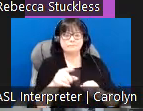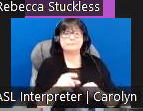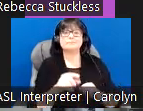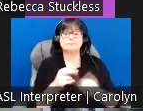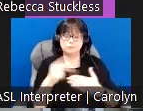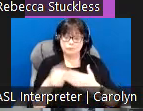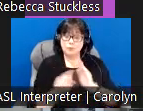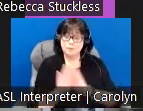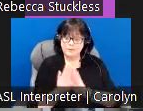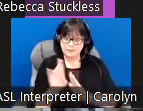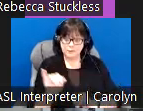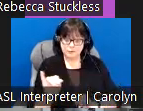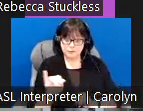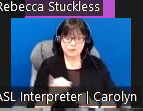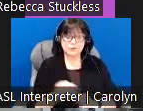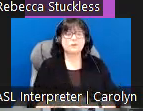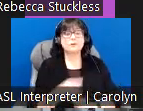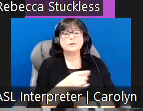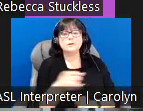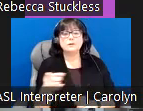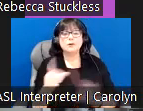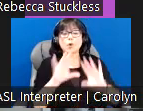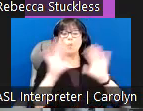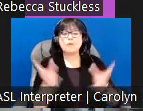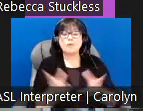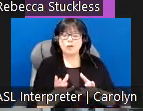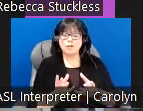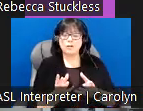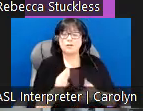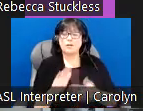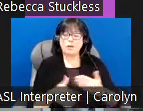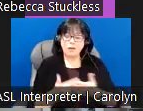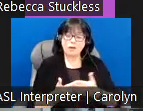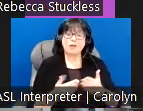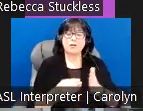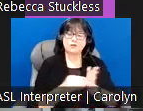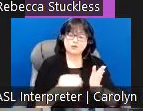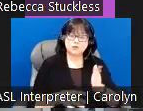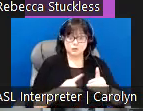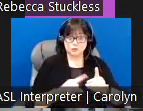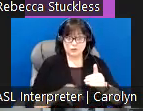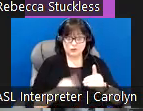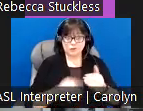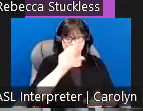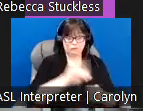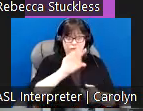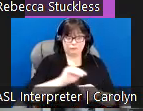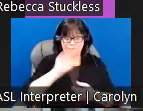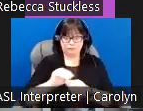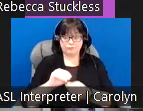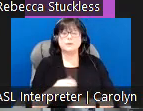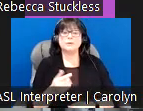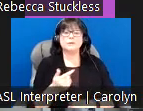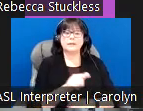development. This is an overall picture of all the results of all of our students, all the tests they have taken. You can see on the far left that